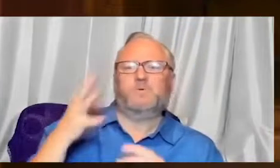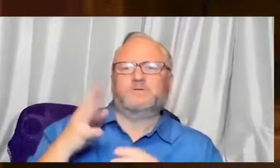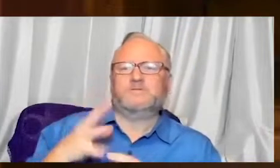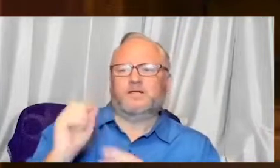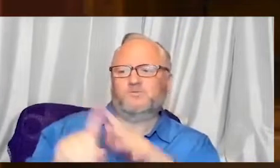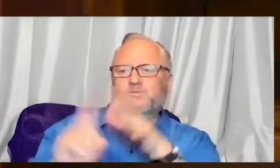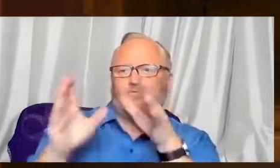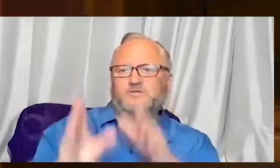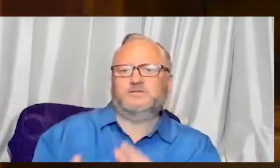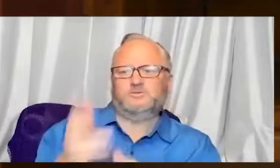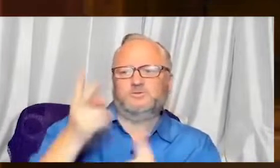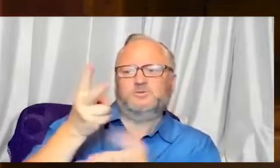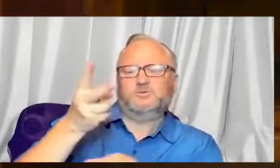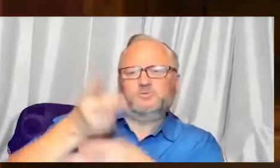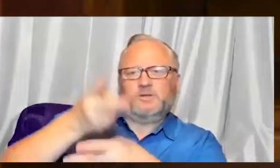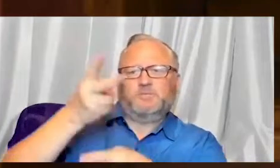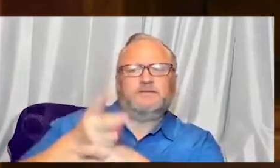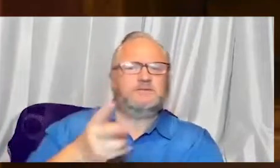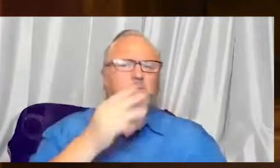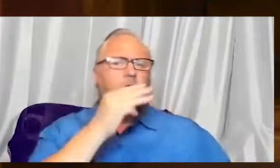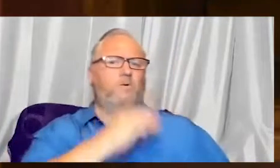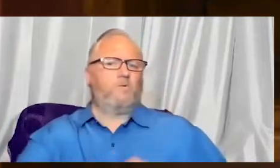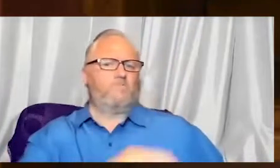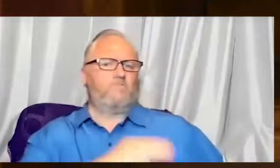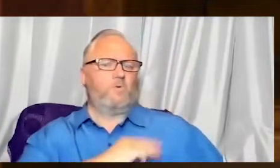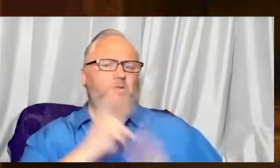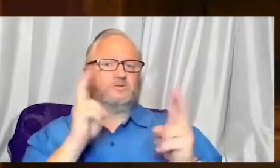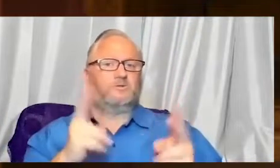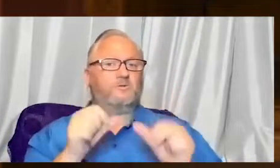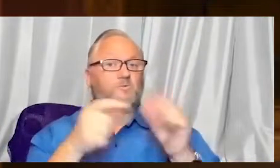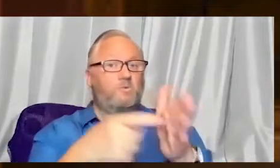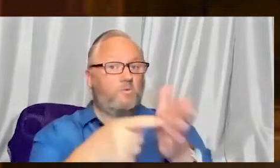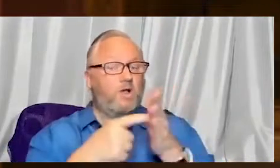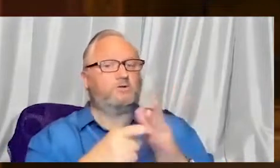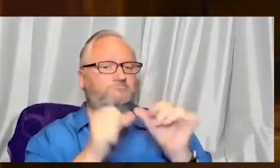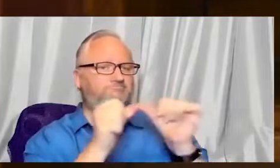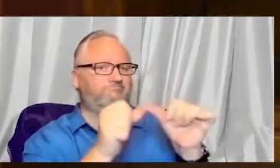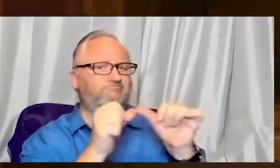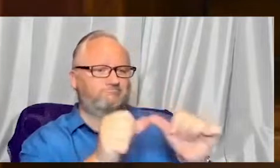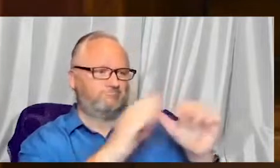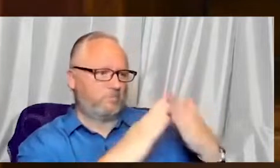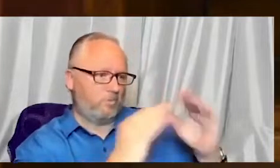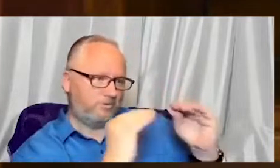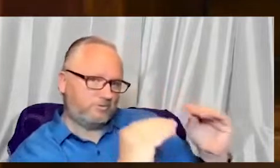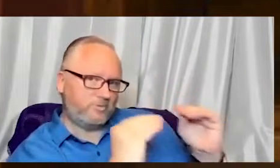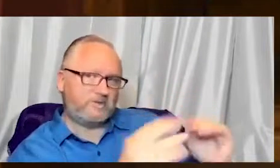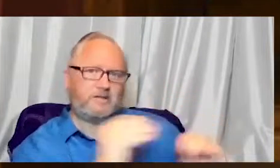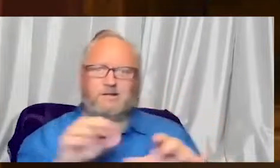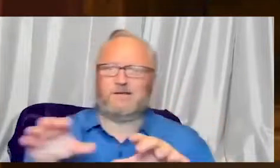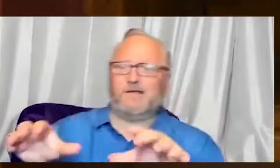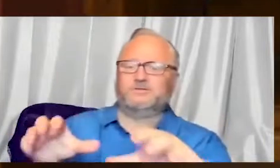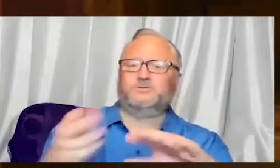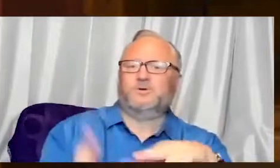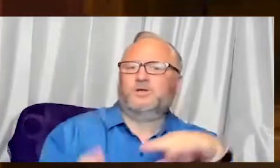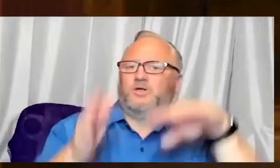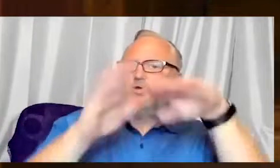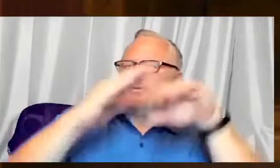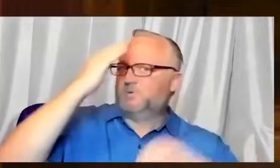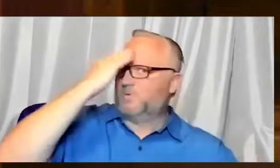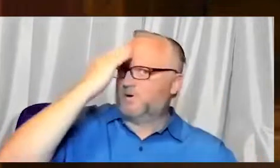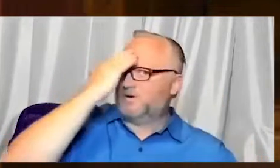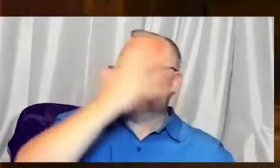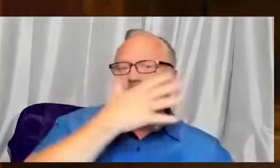moral issue that requires ongoing community education and action to raise awareness and